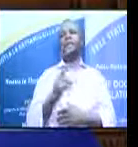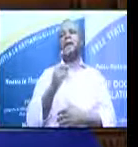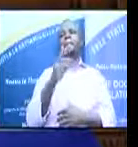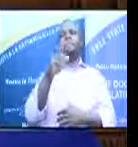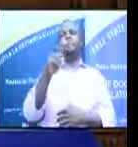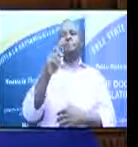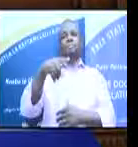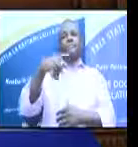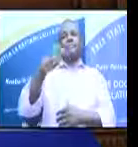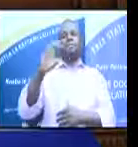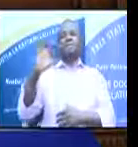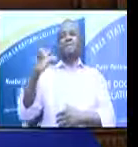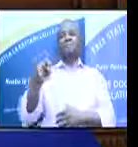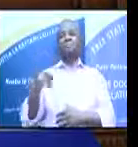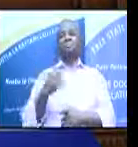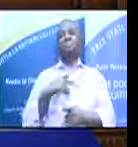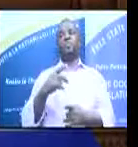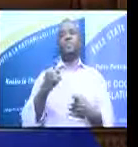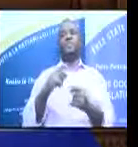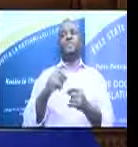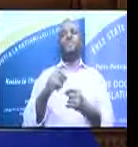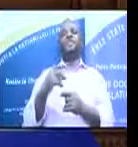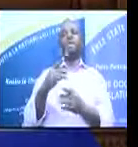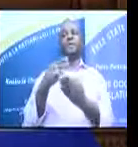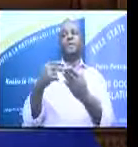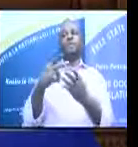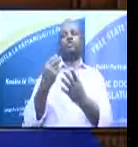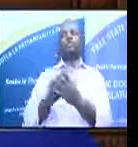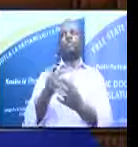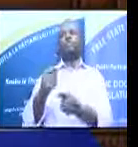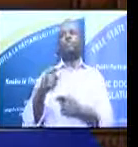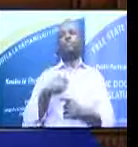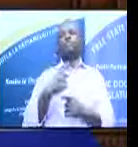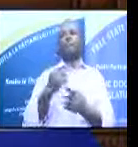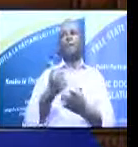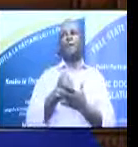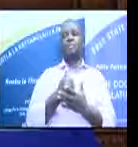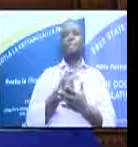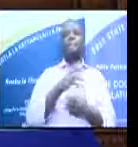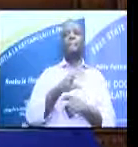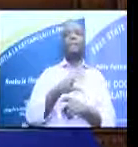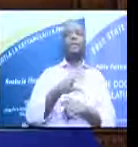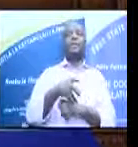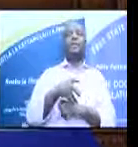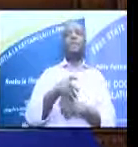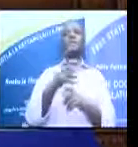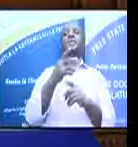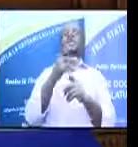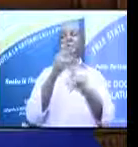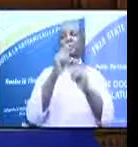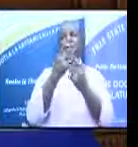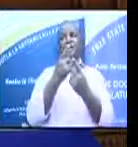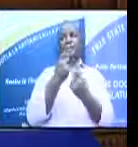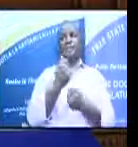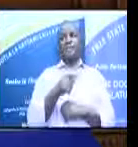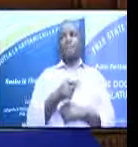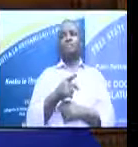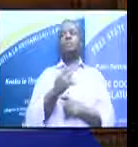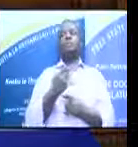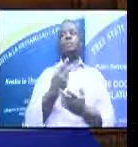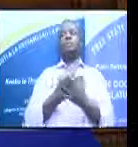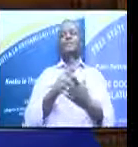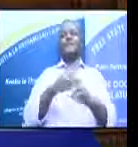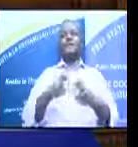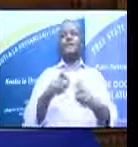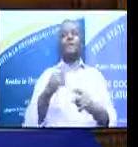PwC when we still had the contract. Our provincial treasury had still had the contract to investigate. Indeed, it did not